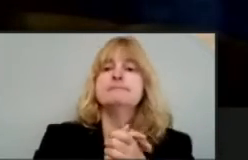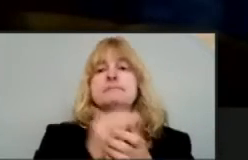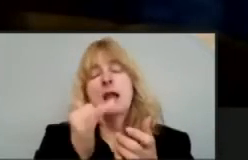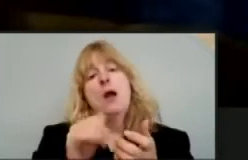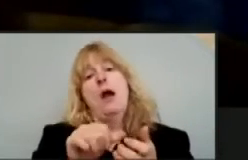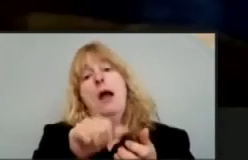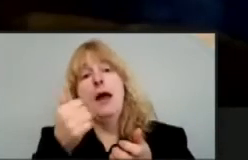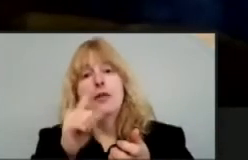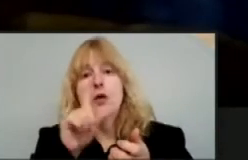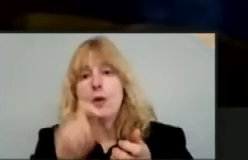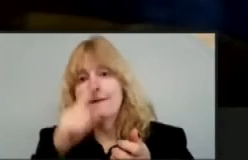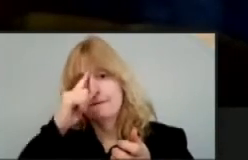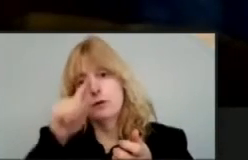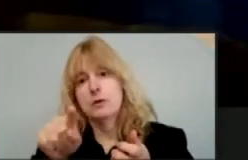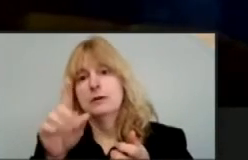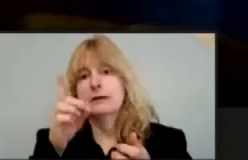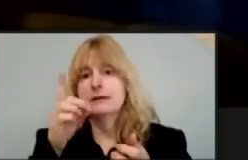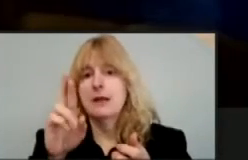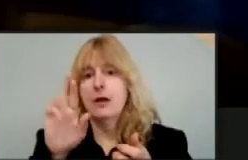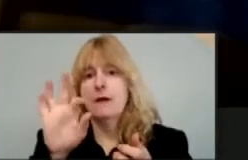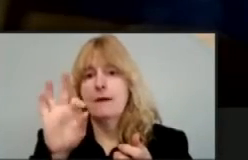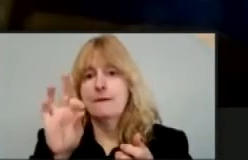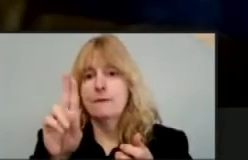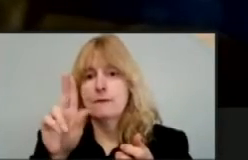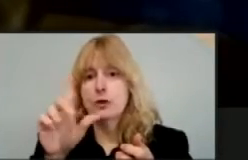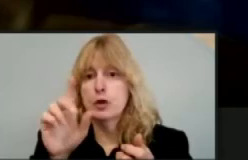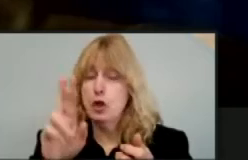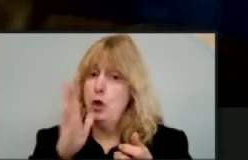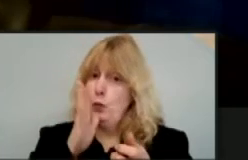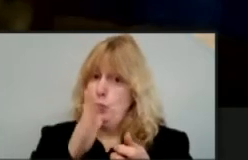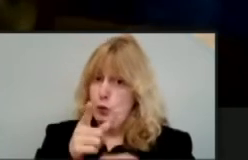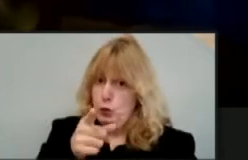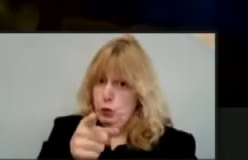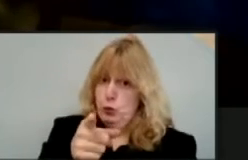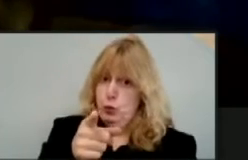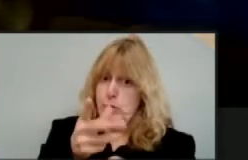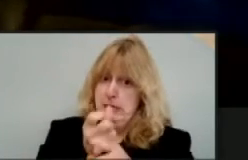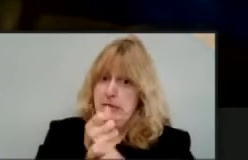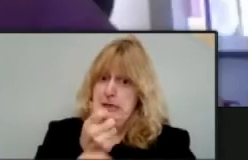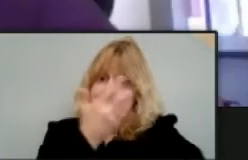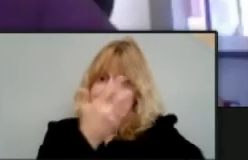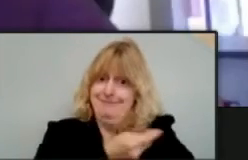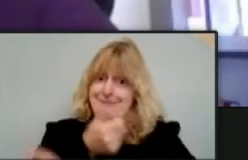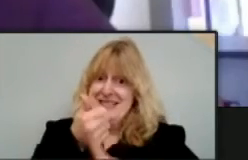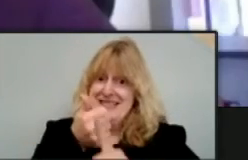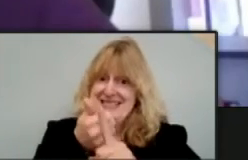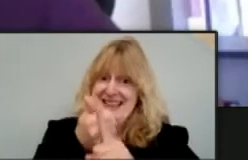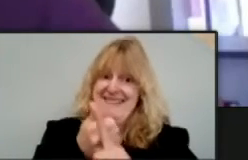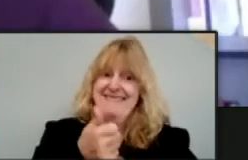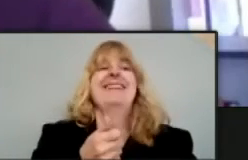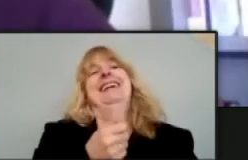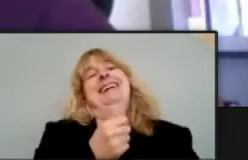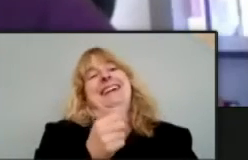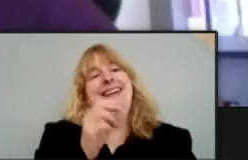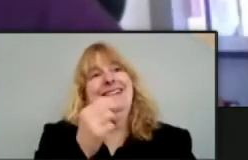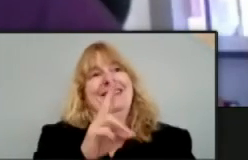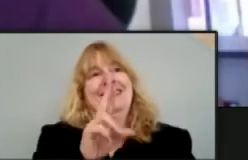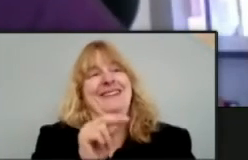you. Would you get the vaccine yourself? Oh no.